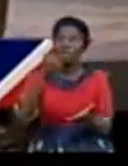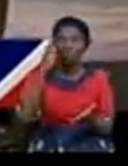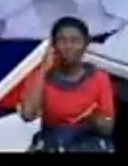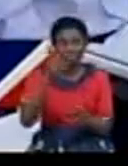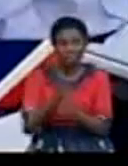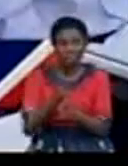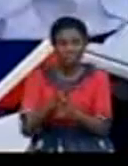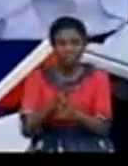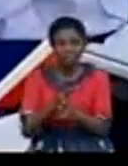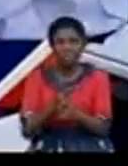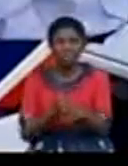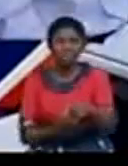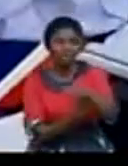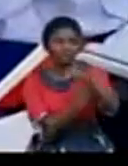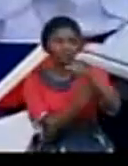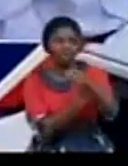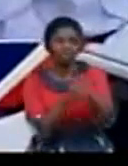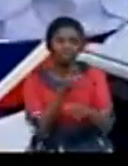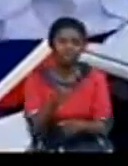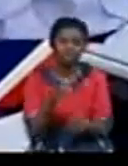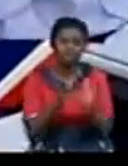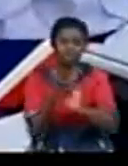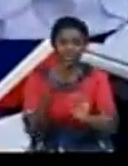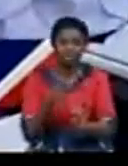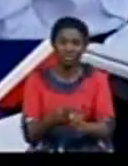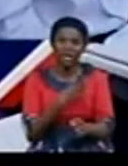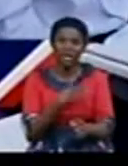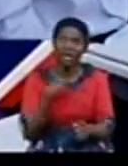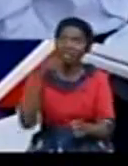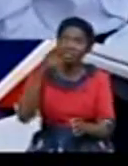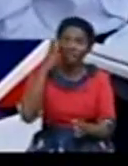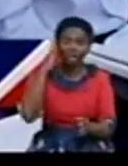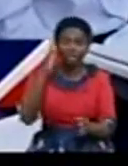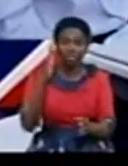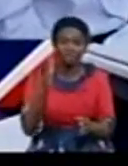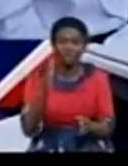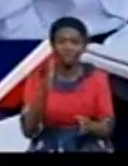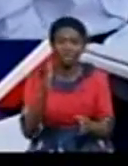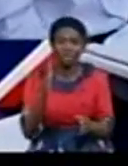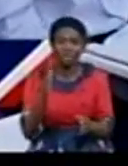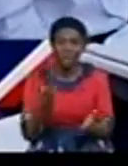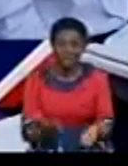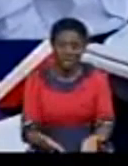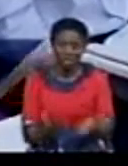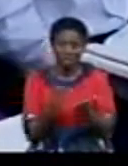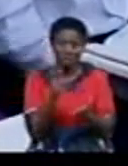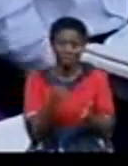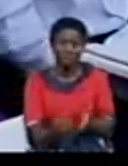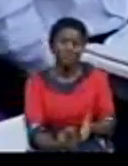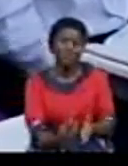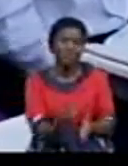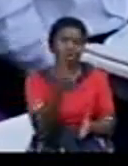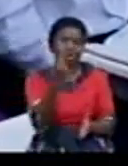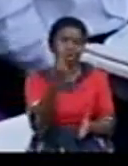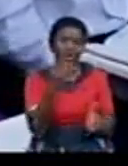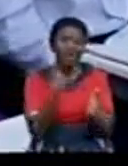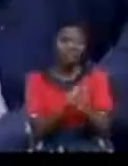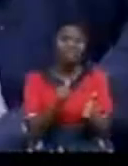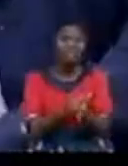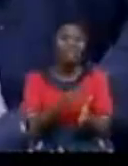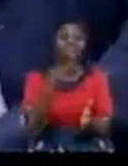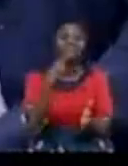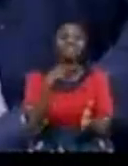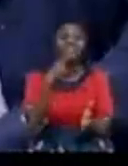you. It will succor you, and it will lift you up. That Red Sea will not drown